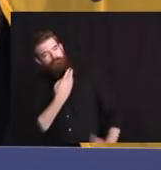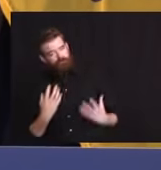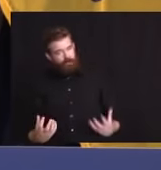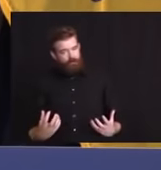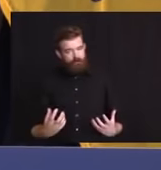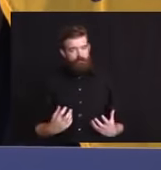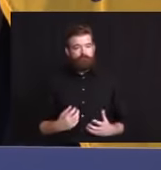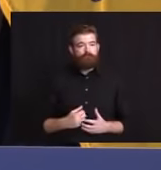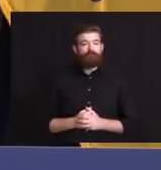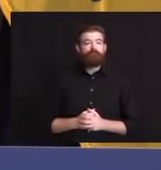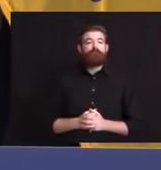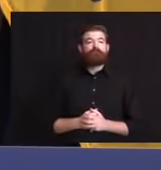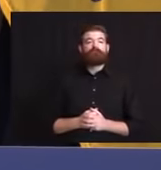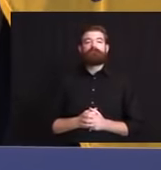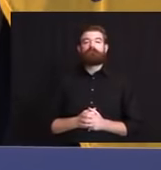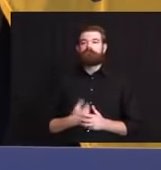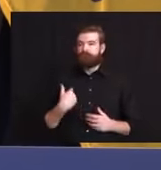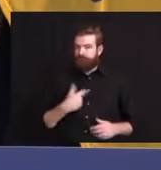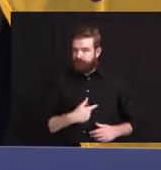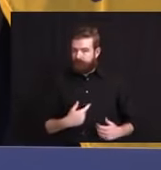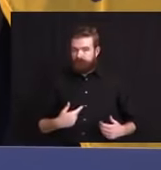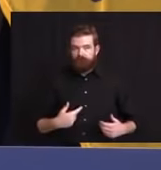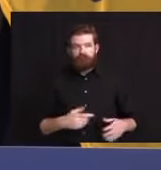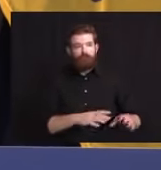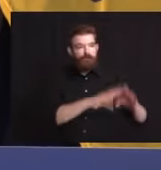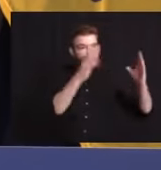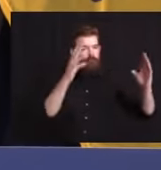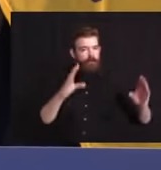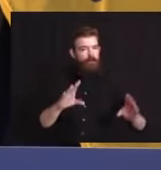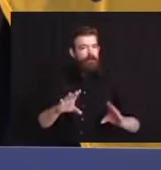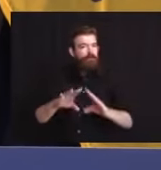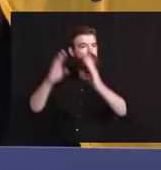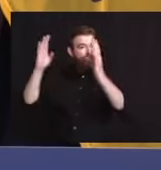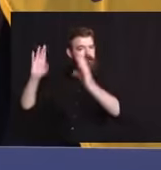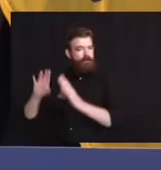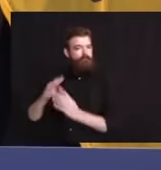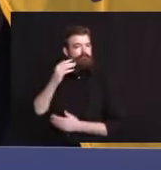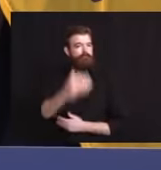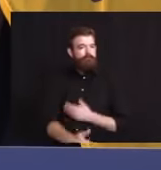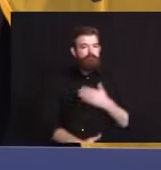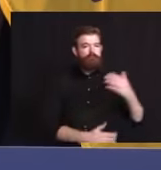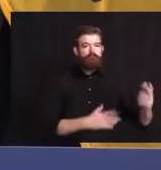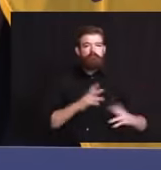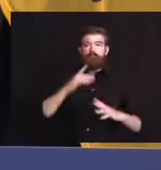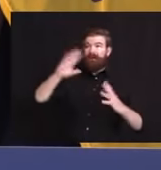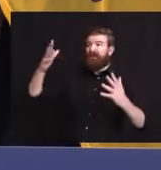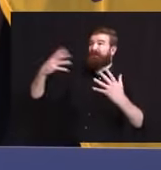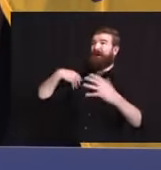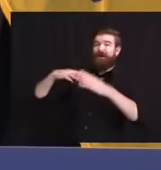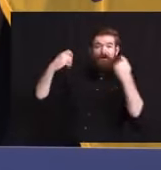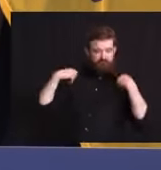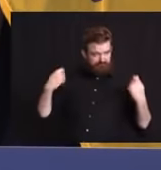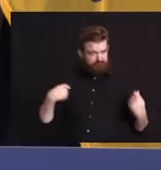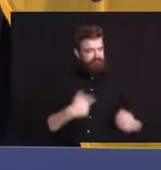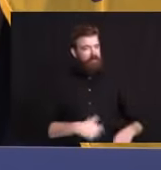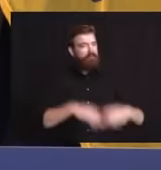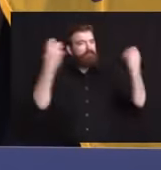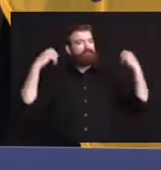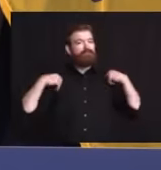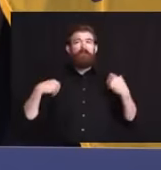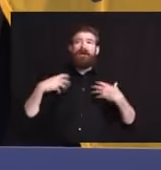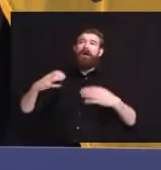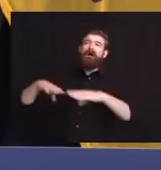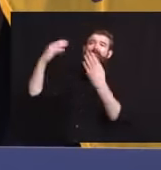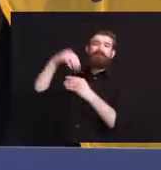A lot of folks said, please try to open our gyms. We did that. We want indoor dining. We've done that. We want to get